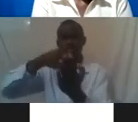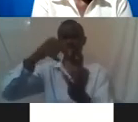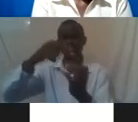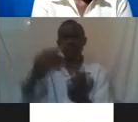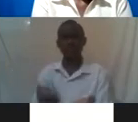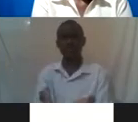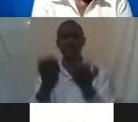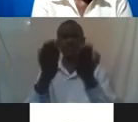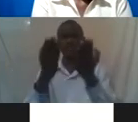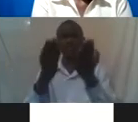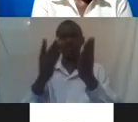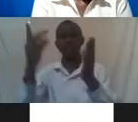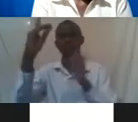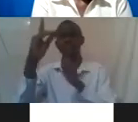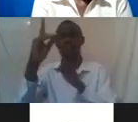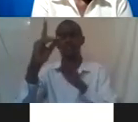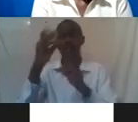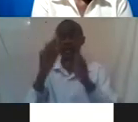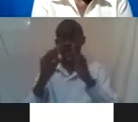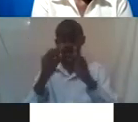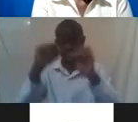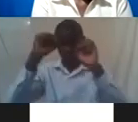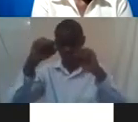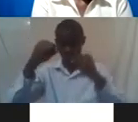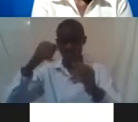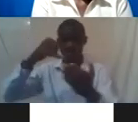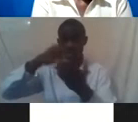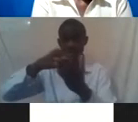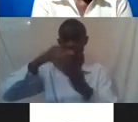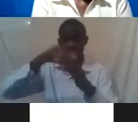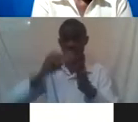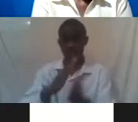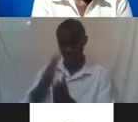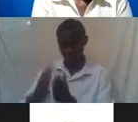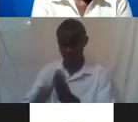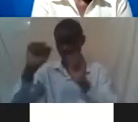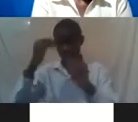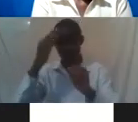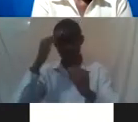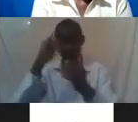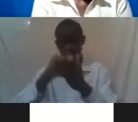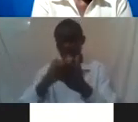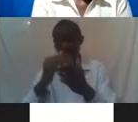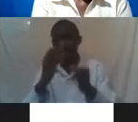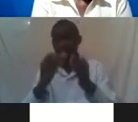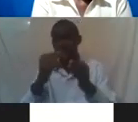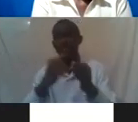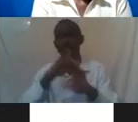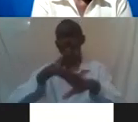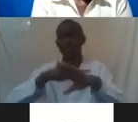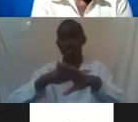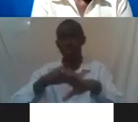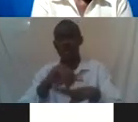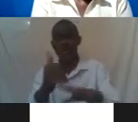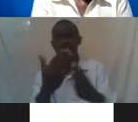so that if we engage the process, we can be able to point out that whereas what you have put in is good, there are other